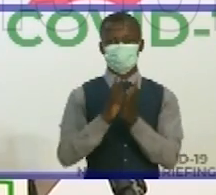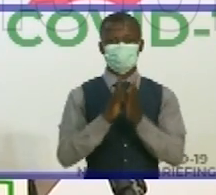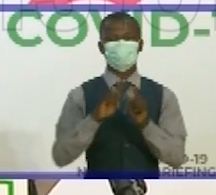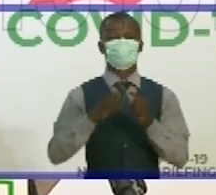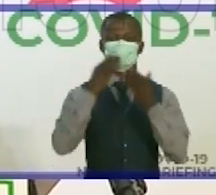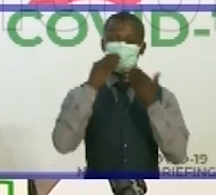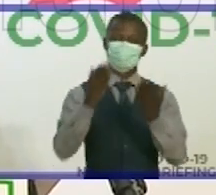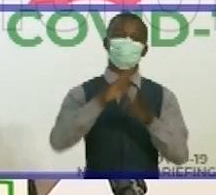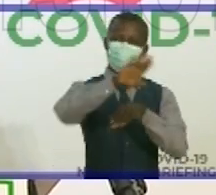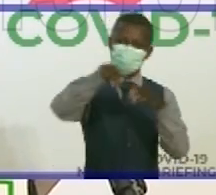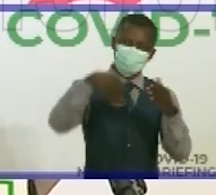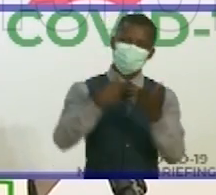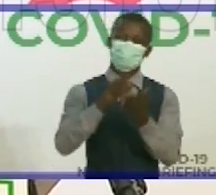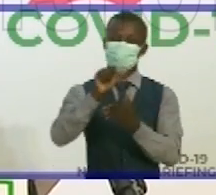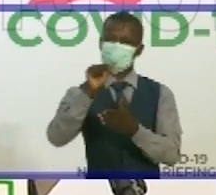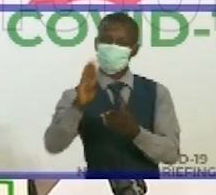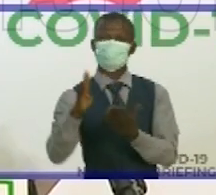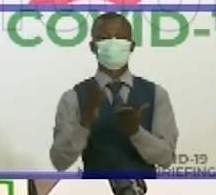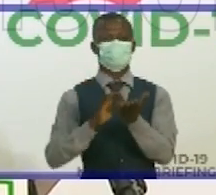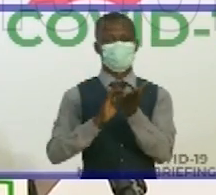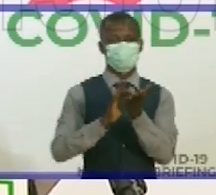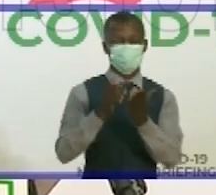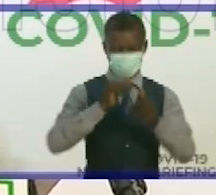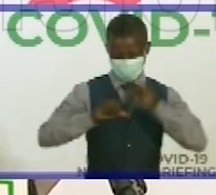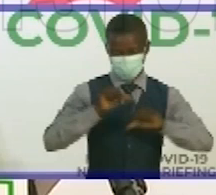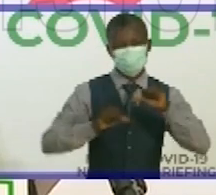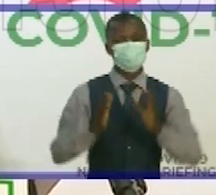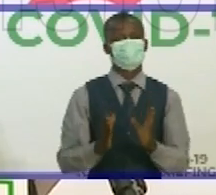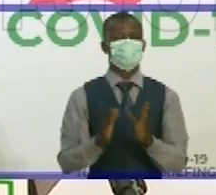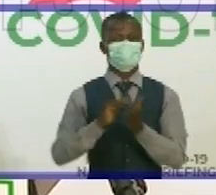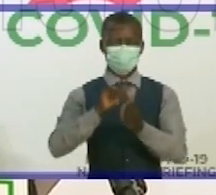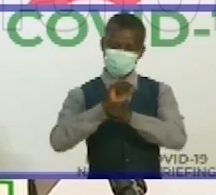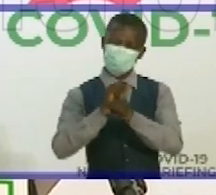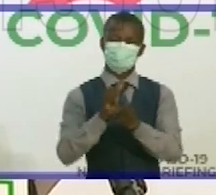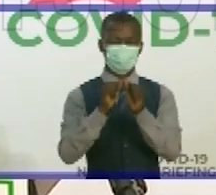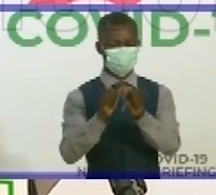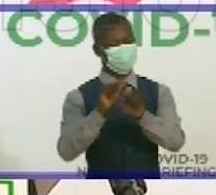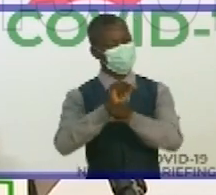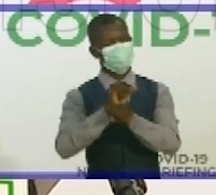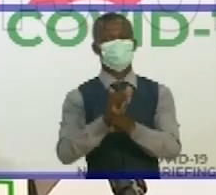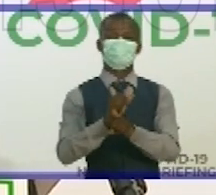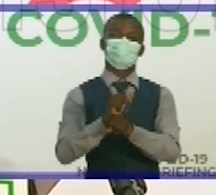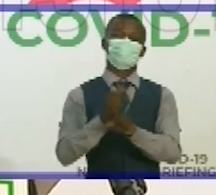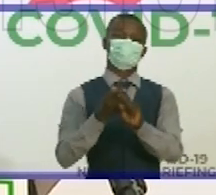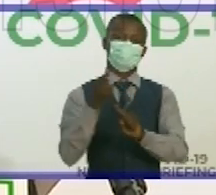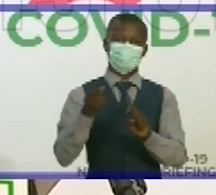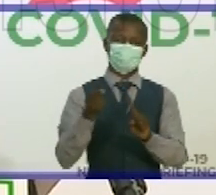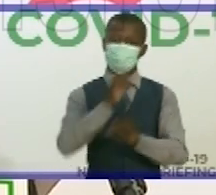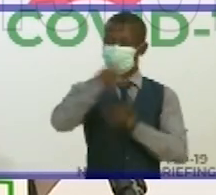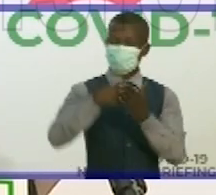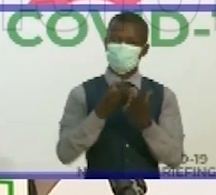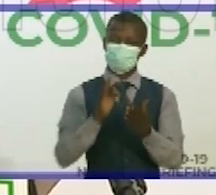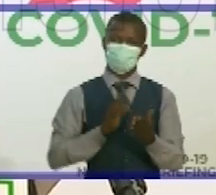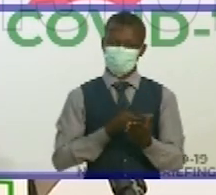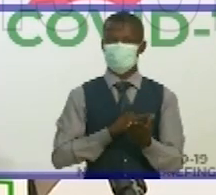all of you, all the lab technicians, all the lab scientists that have worked and continue working very hard on behalf of all of us to make sure those